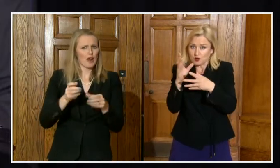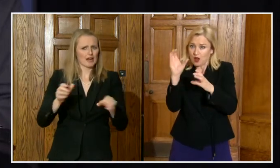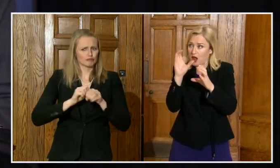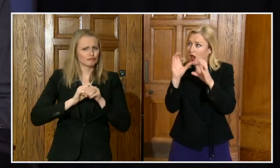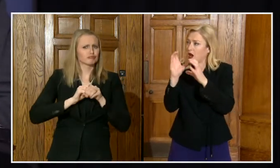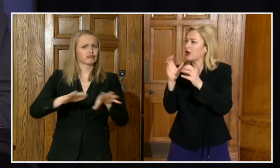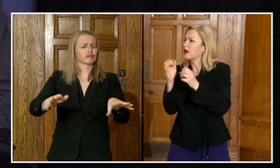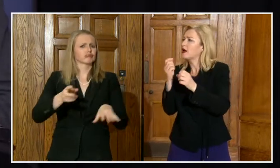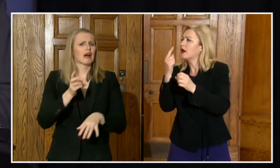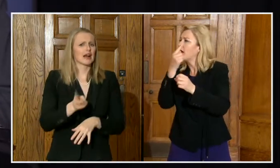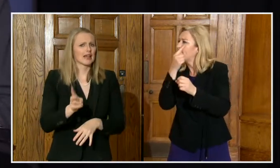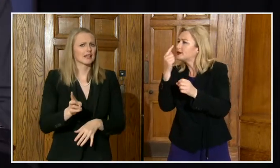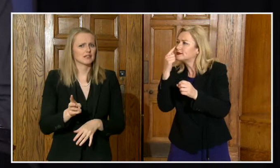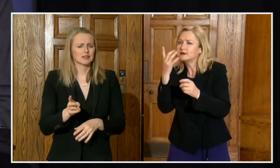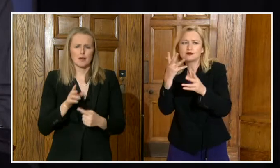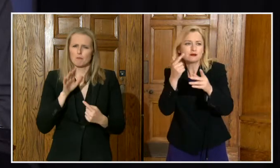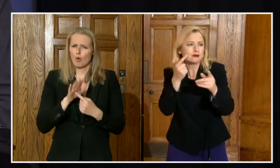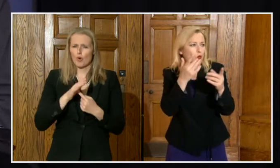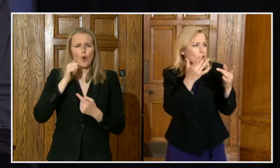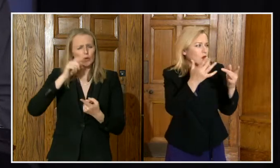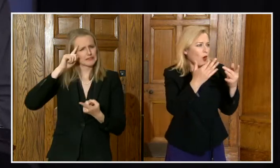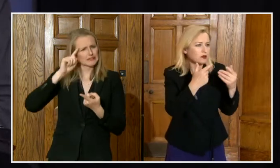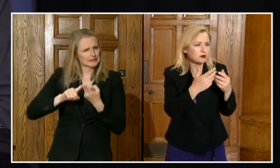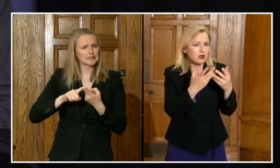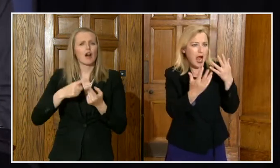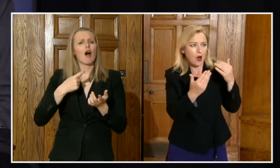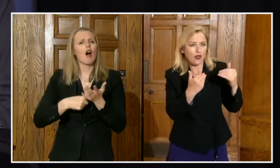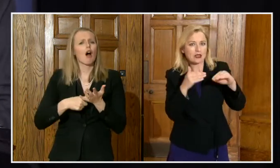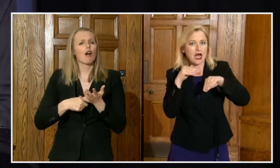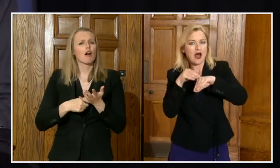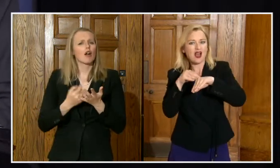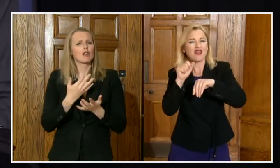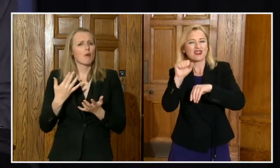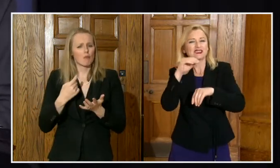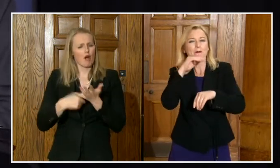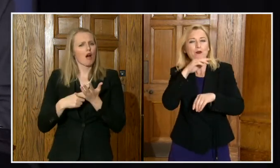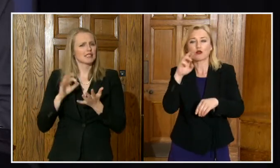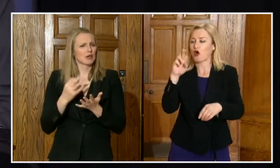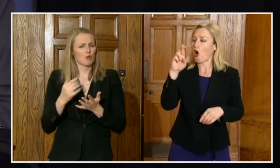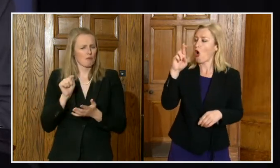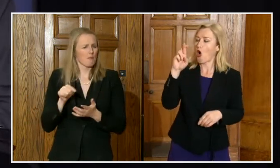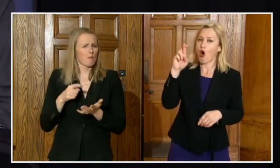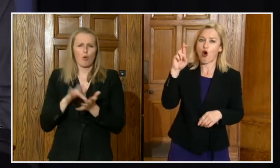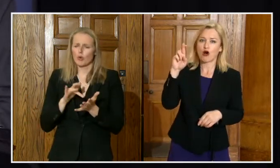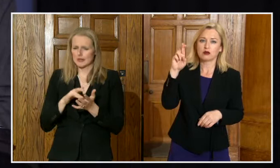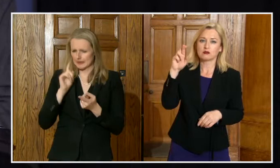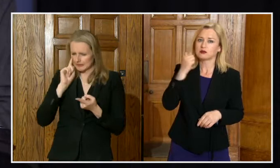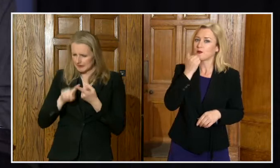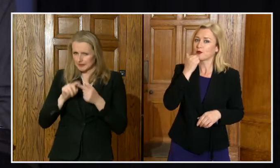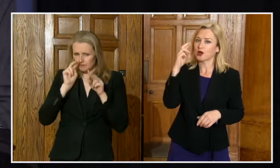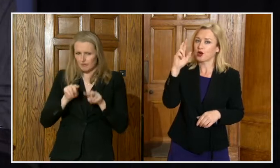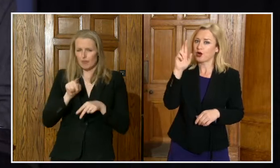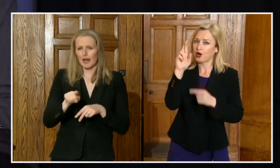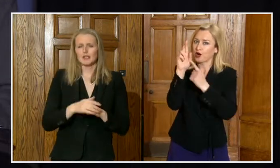what the impact on that important R number is. Also equally important to that is